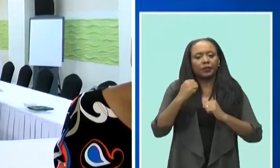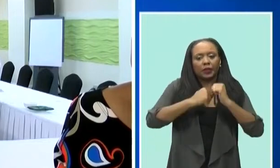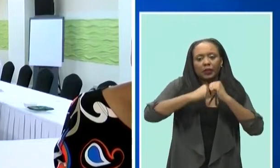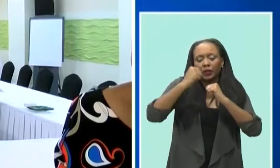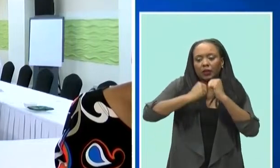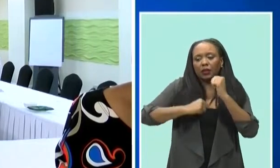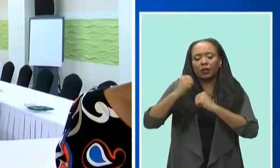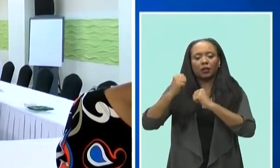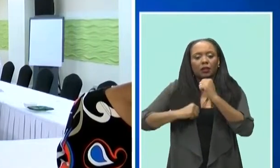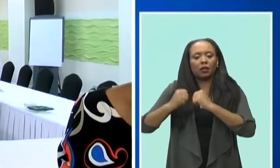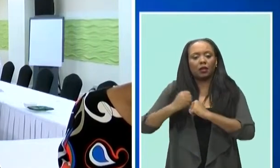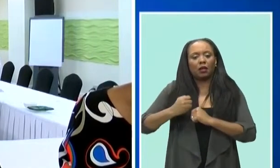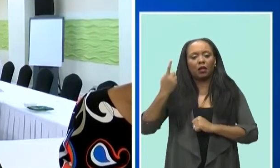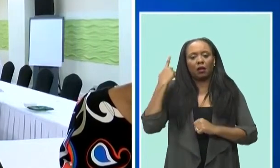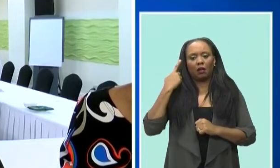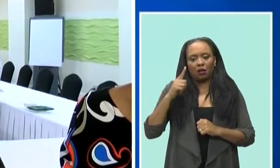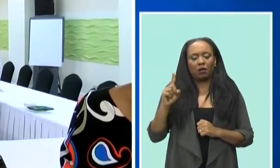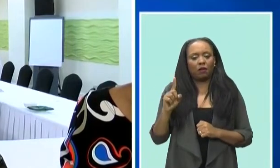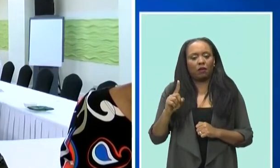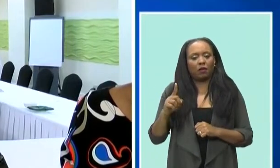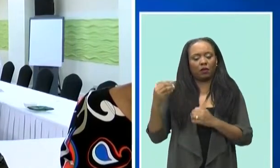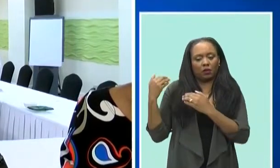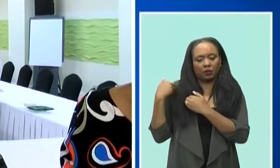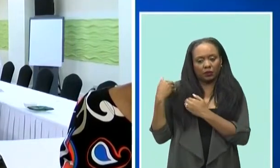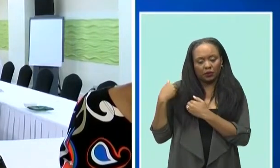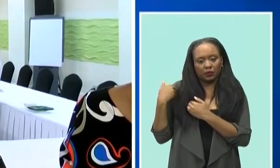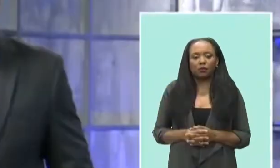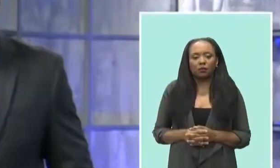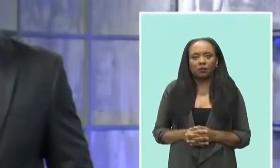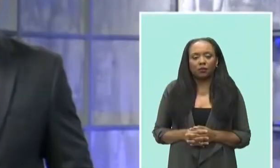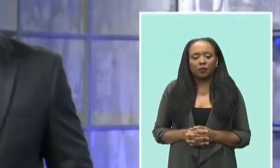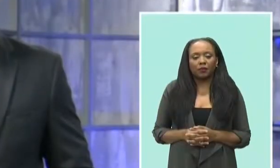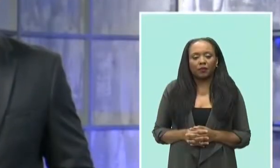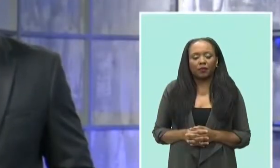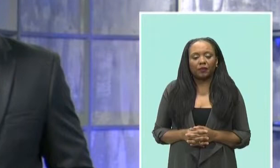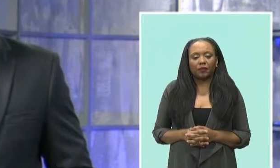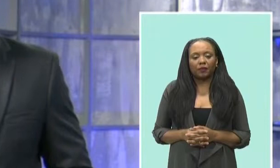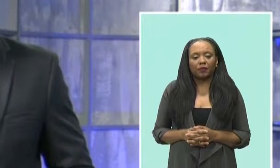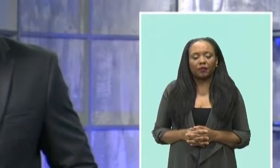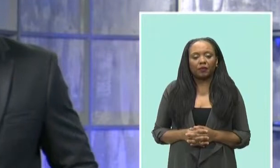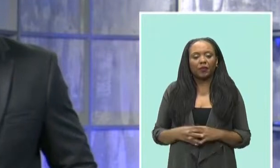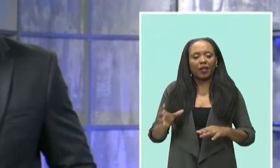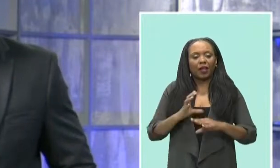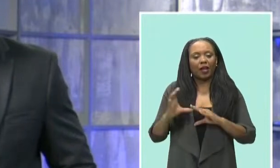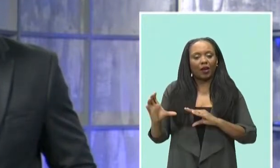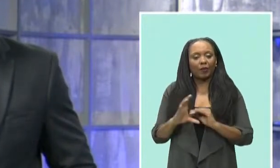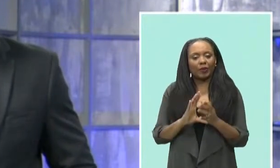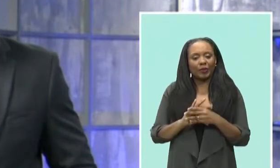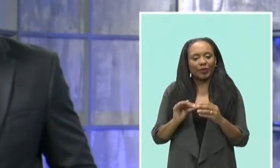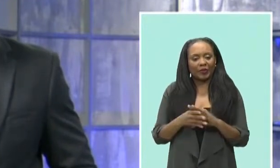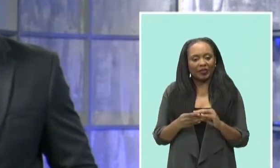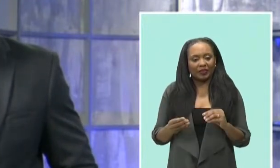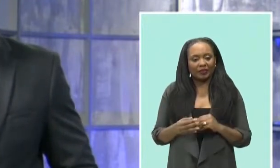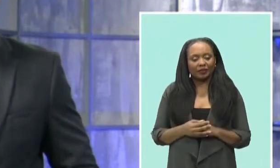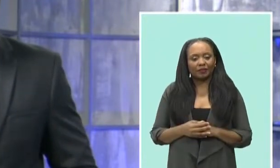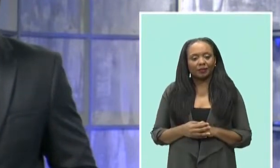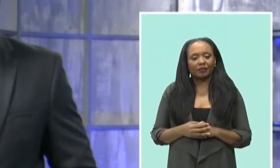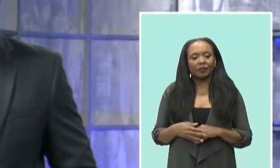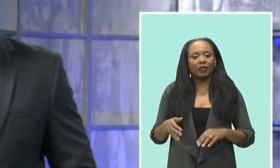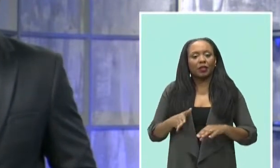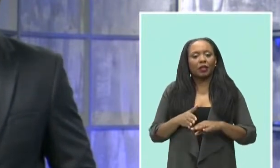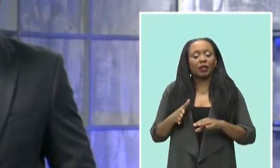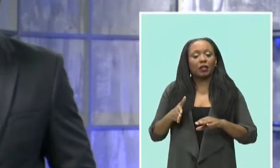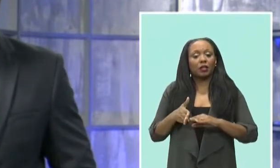that would facilitate the performance of the duties of the port health. In regional news now, KNEX Jamaica has